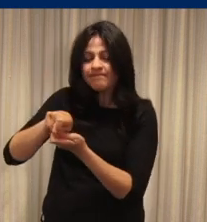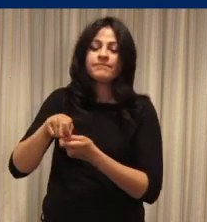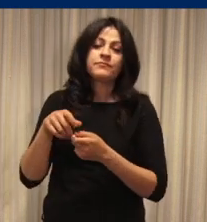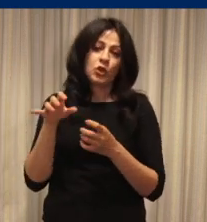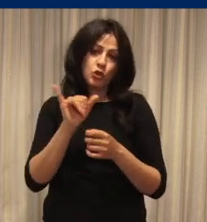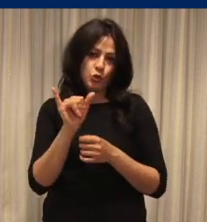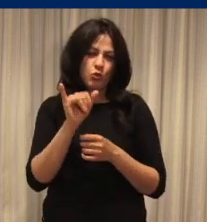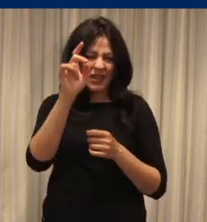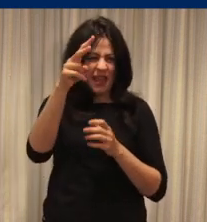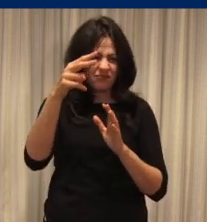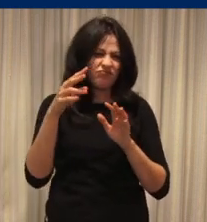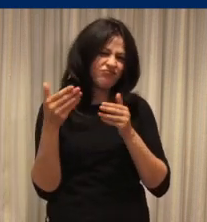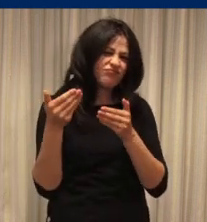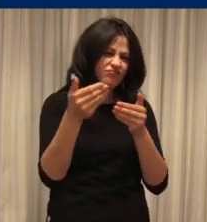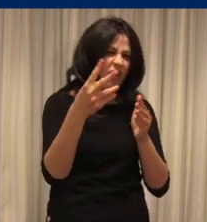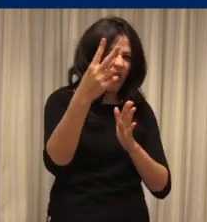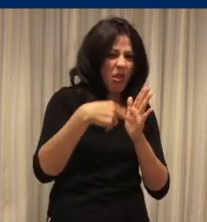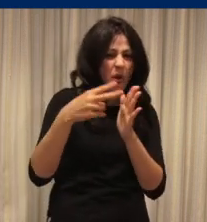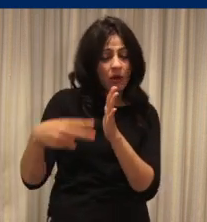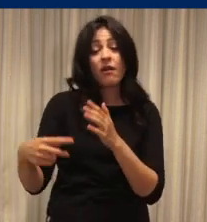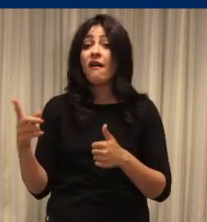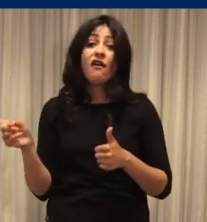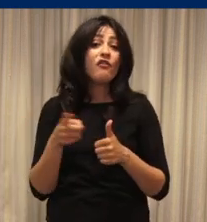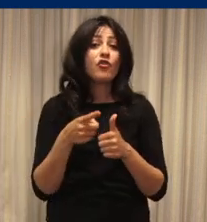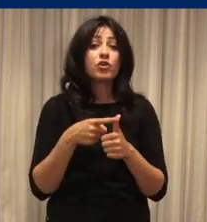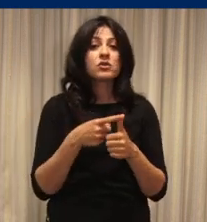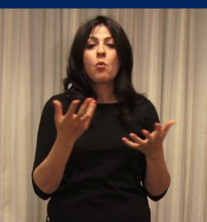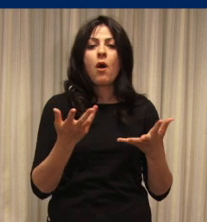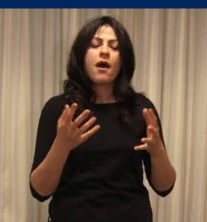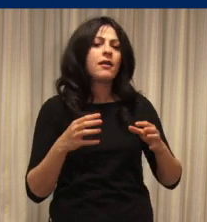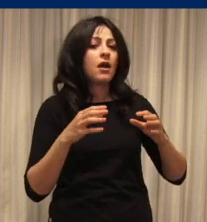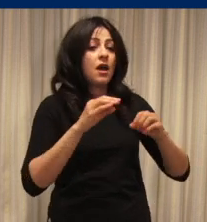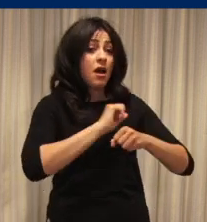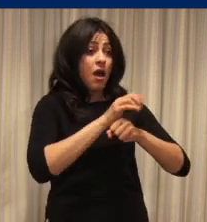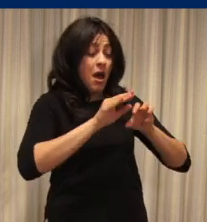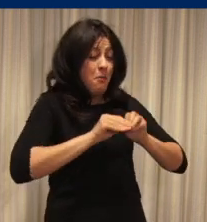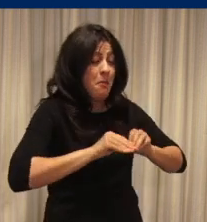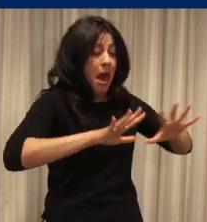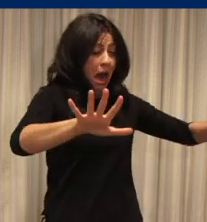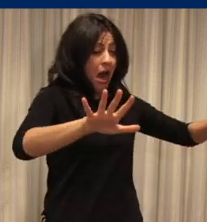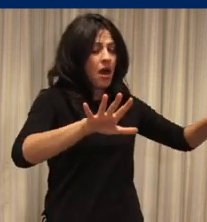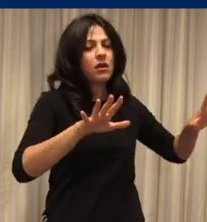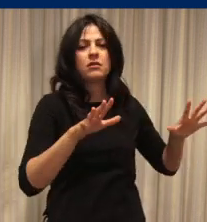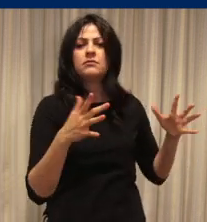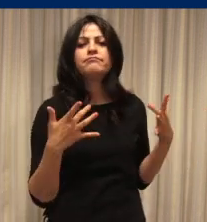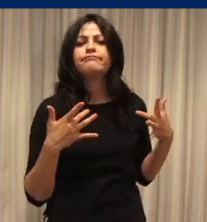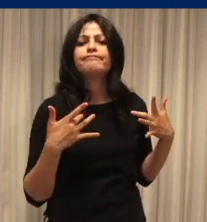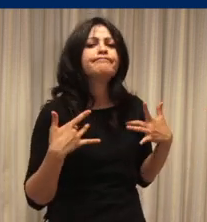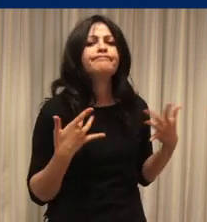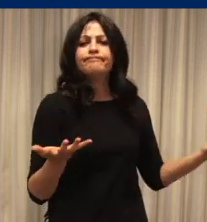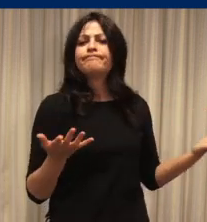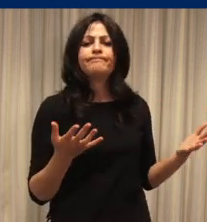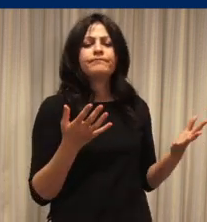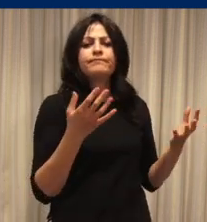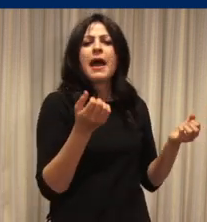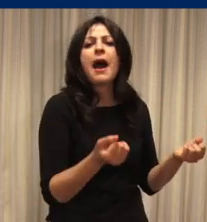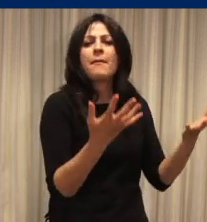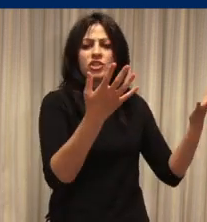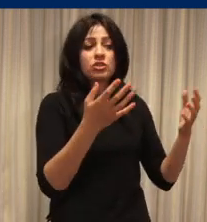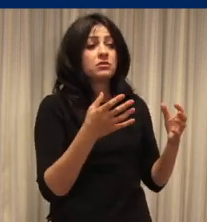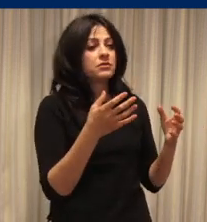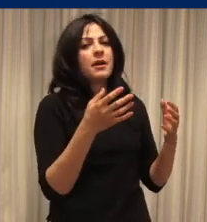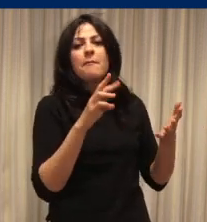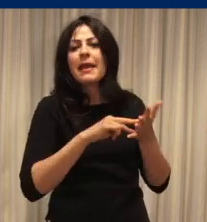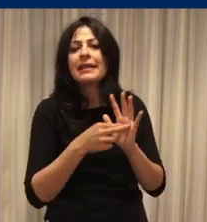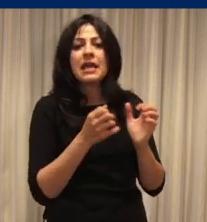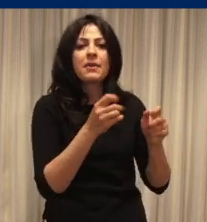how serious and how bad is the spread of COVID-19. So we're looking at number of people in the